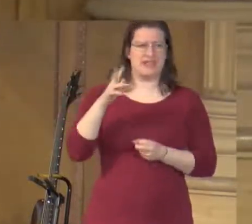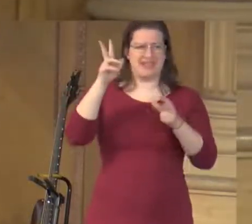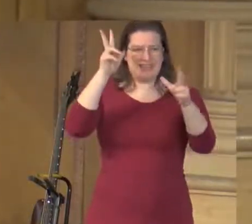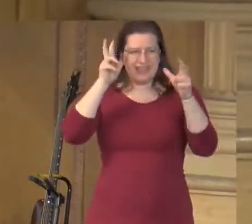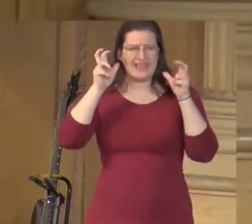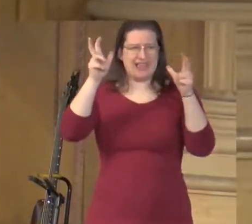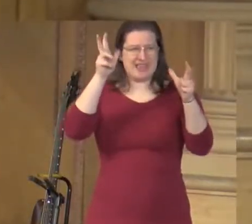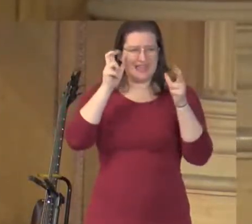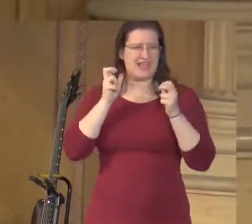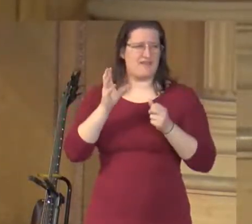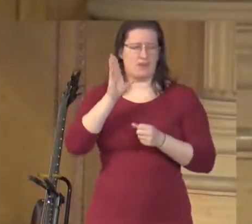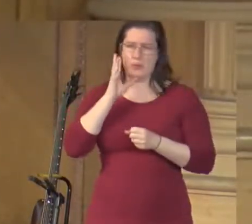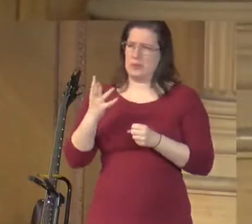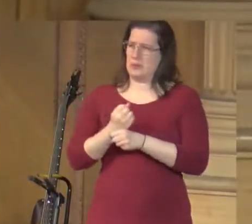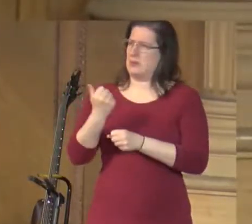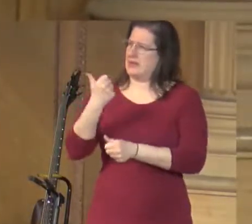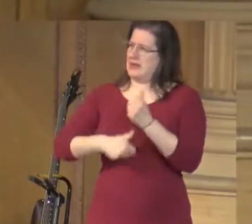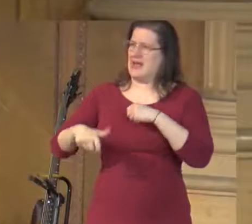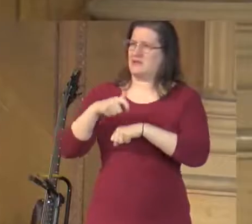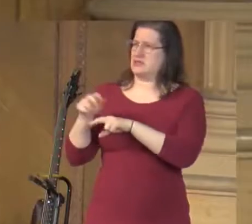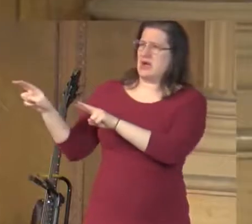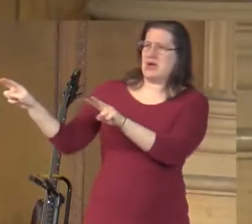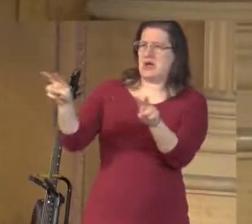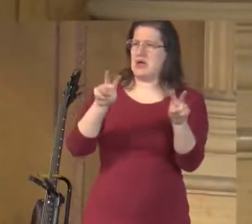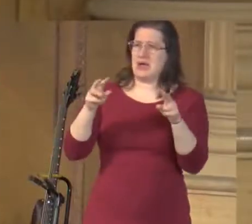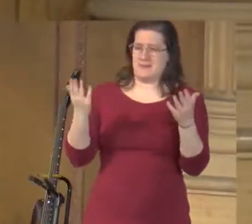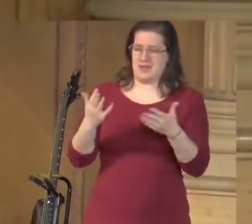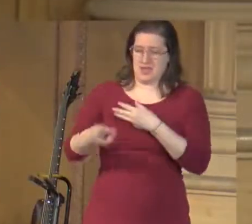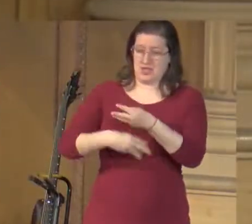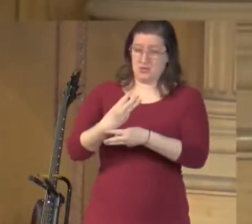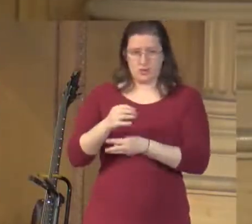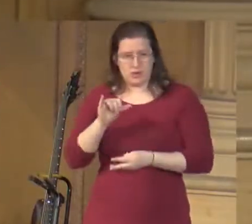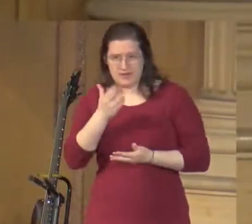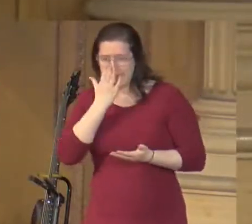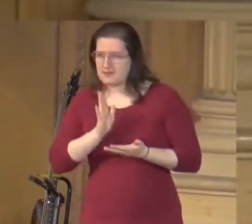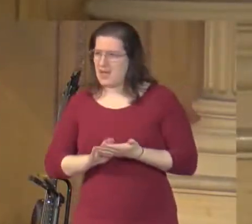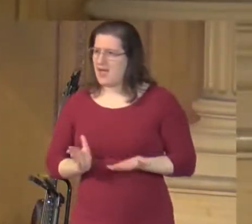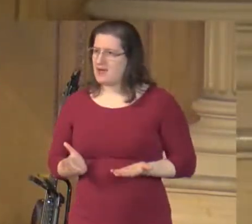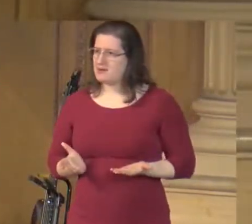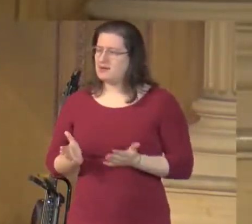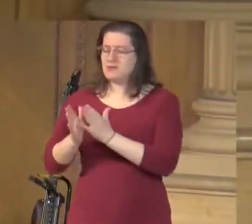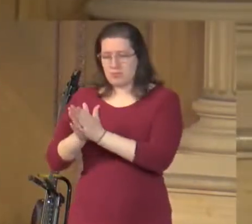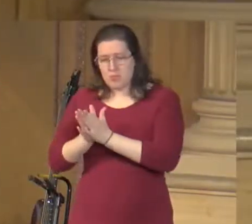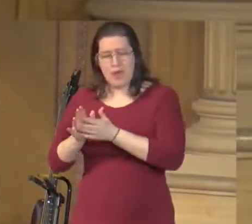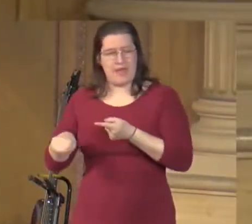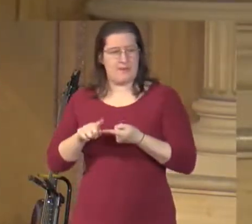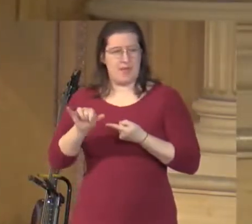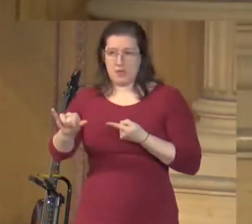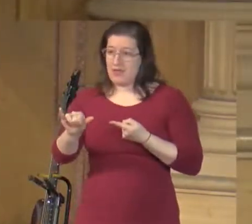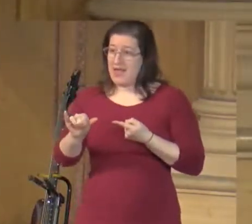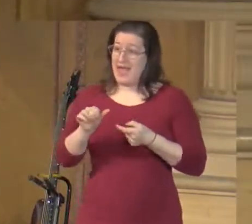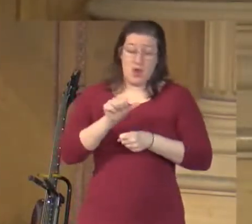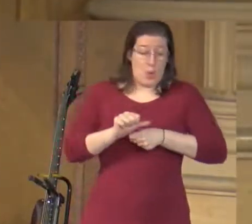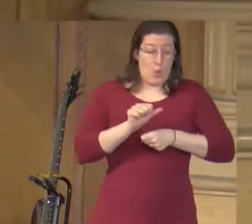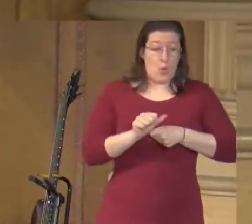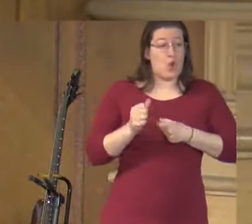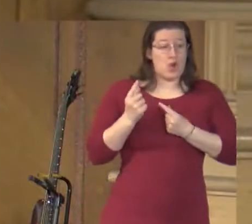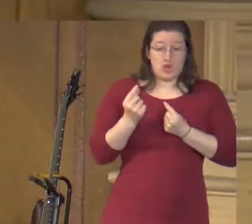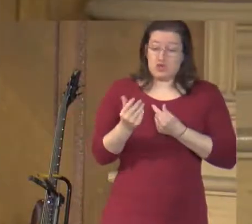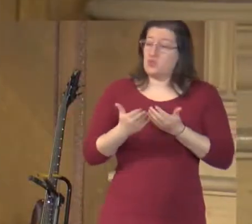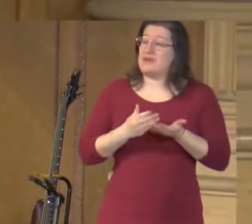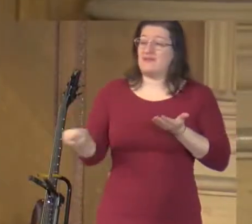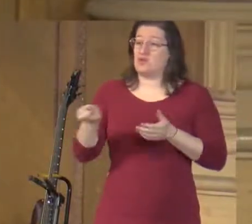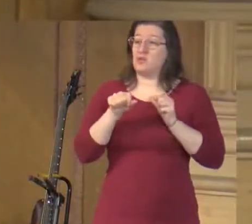keeps triumphing. That is bad. And pray about that. Work to fix that to the extent that you can.